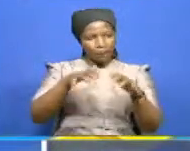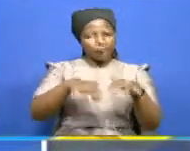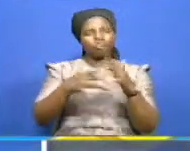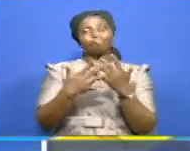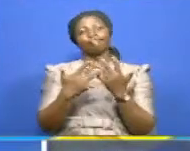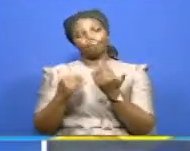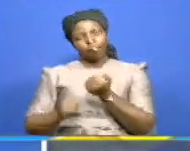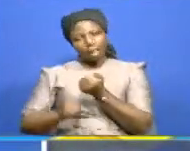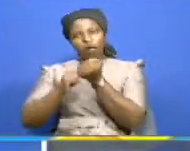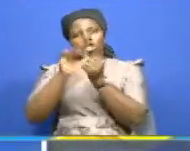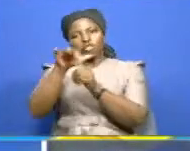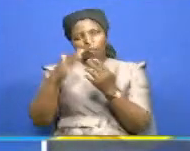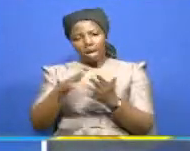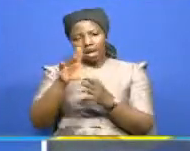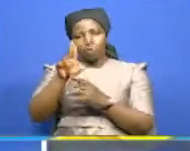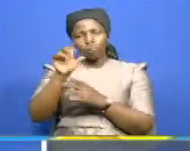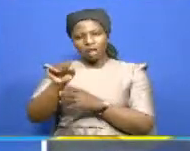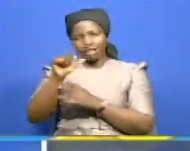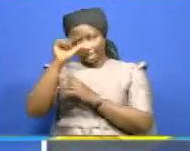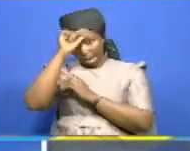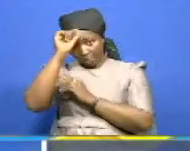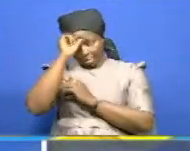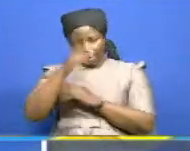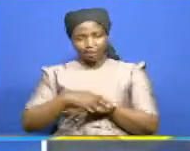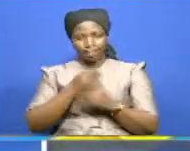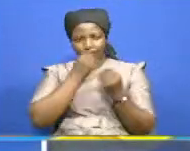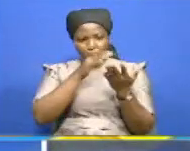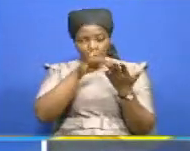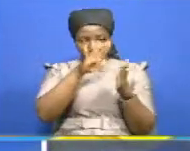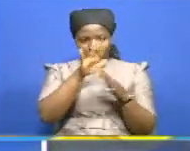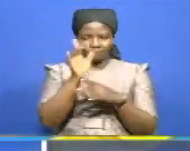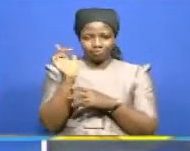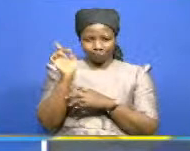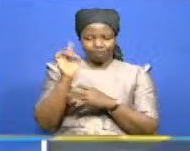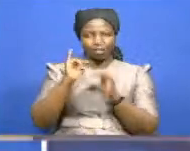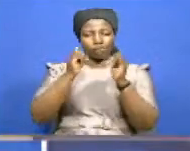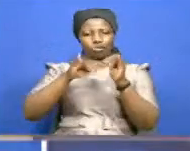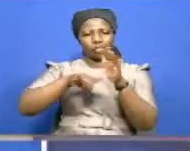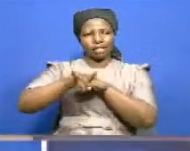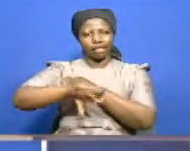government. Details of this and much more in news making headlines in the counties.